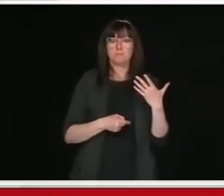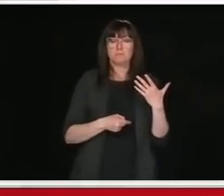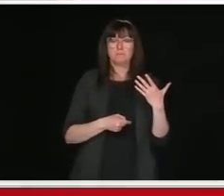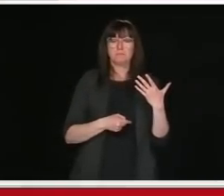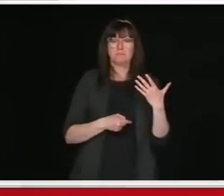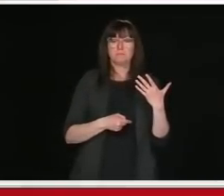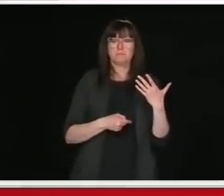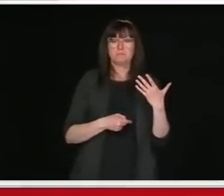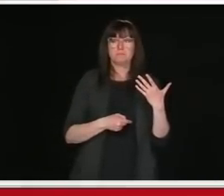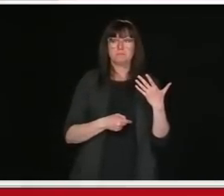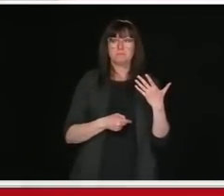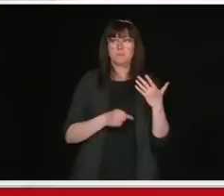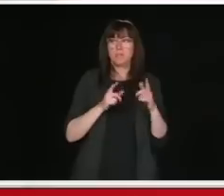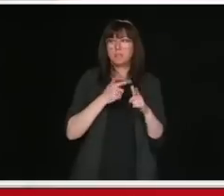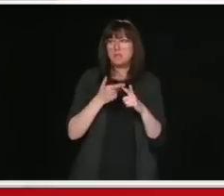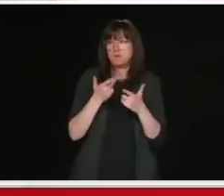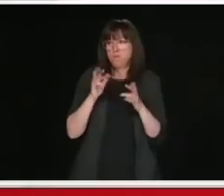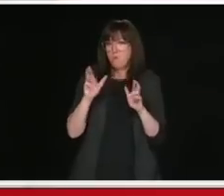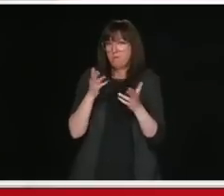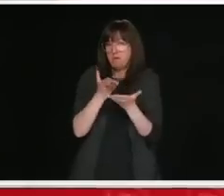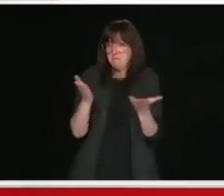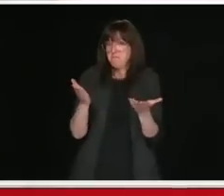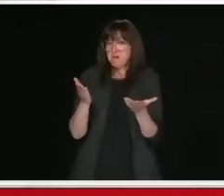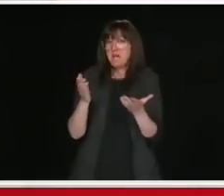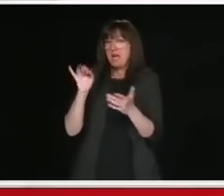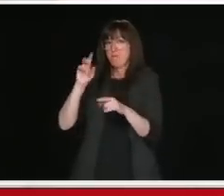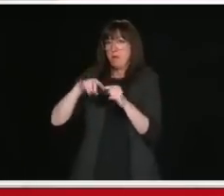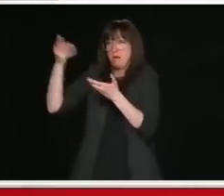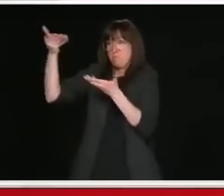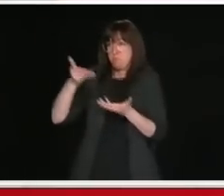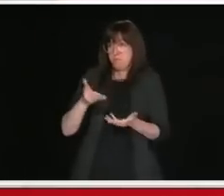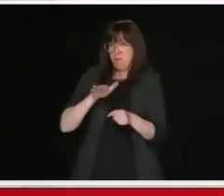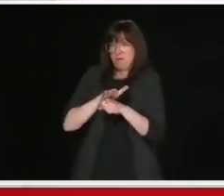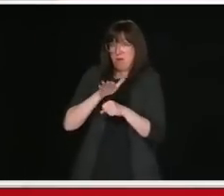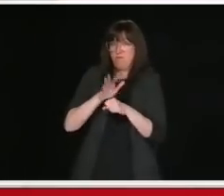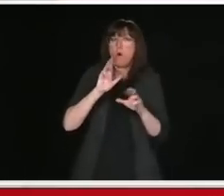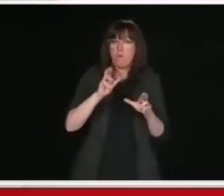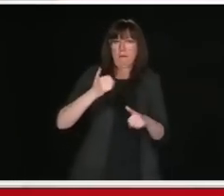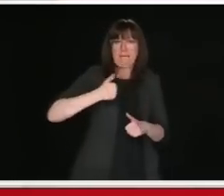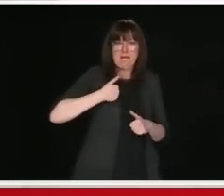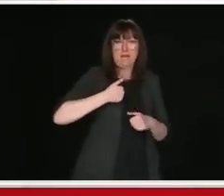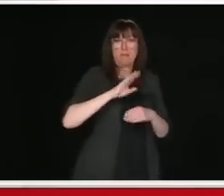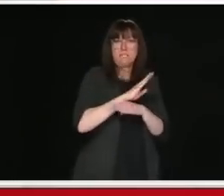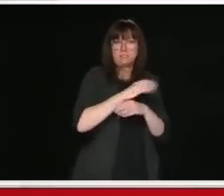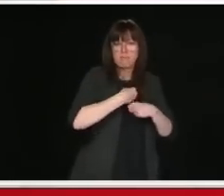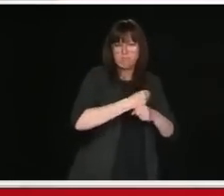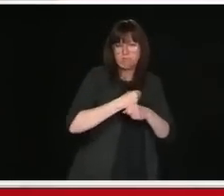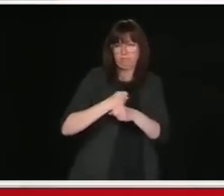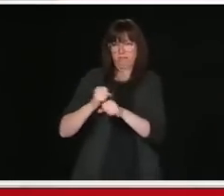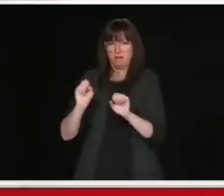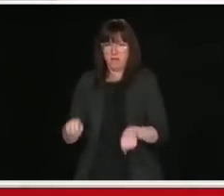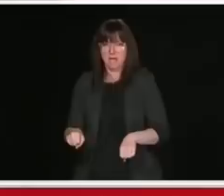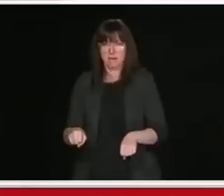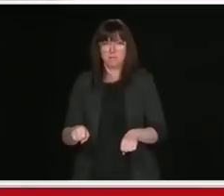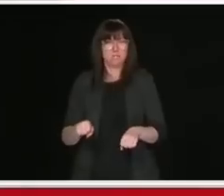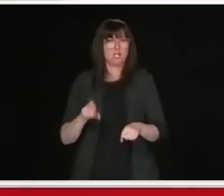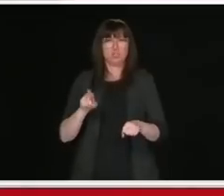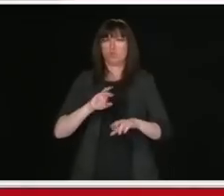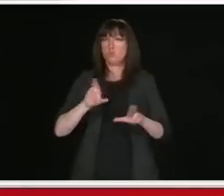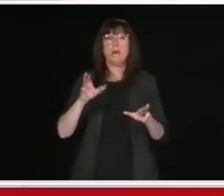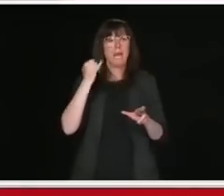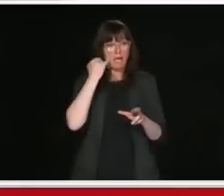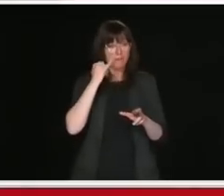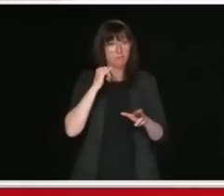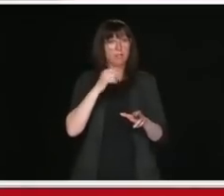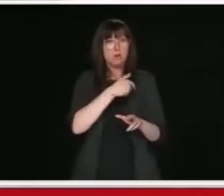could be enough even when we have enough to even share with other countries in the world if they need it. And it's something that we're